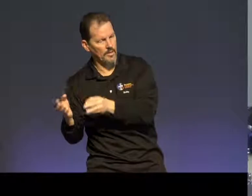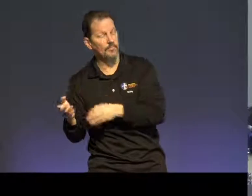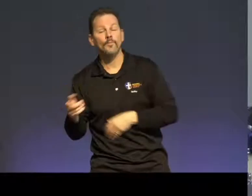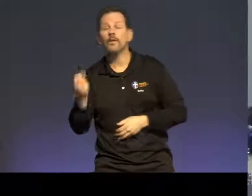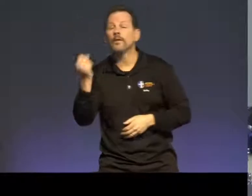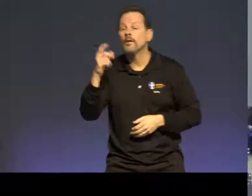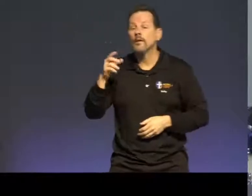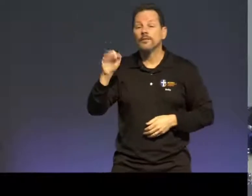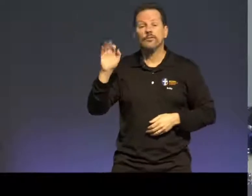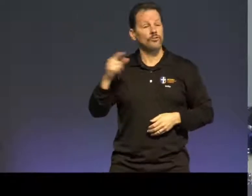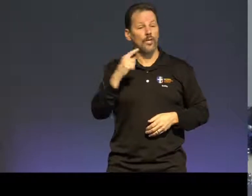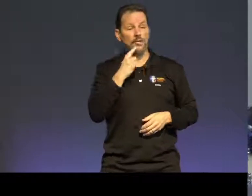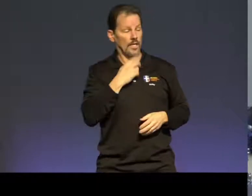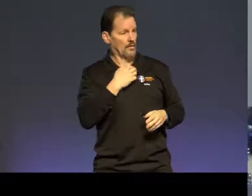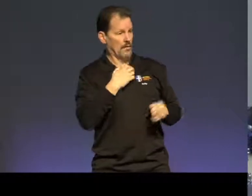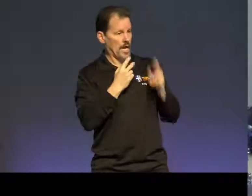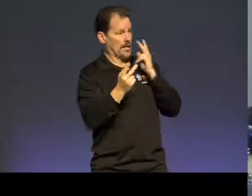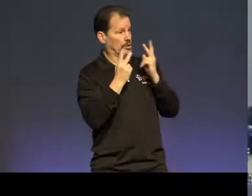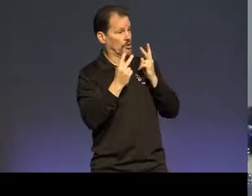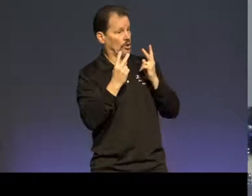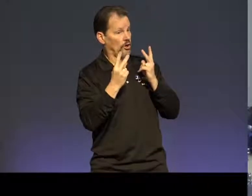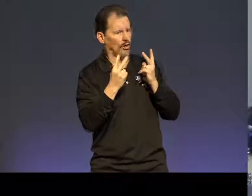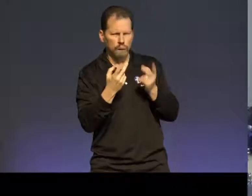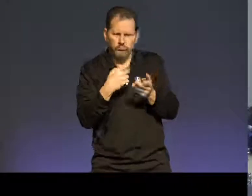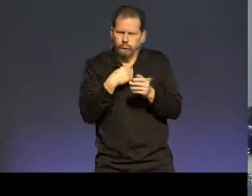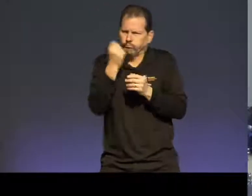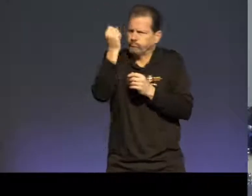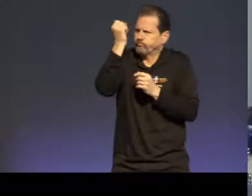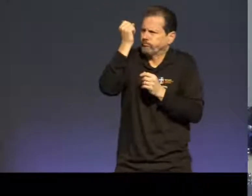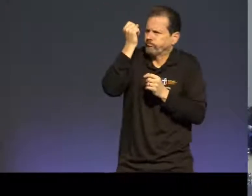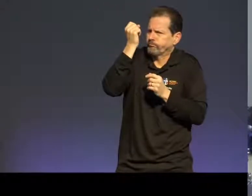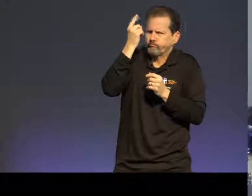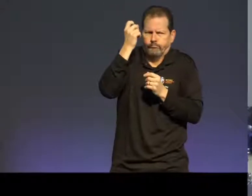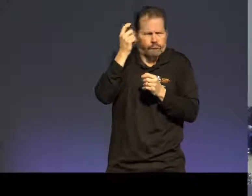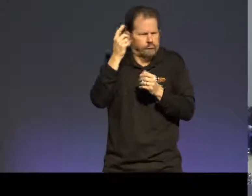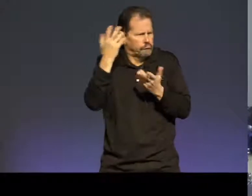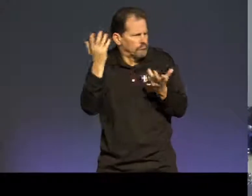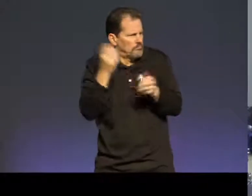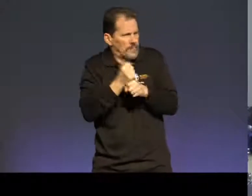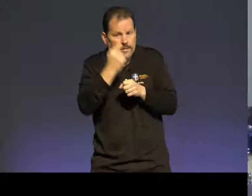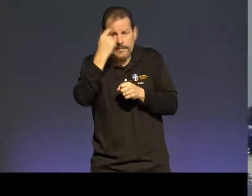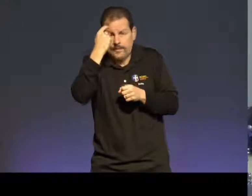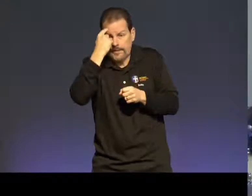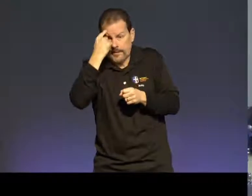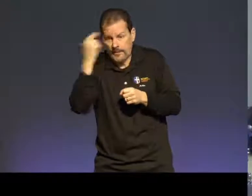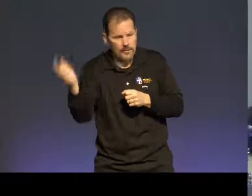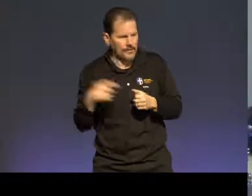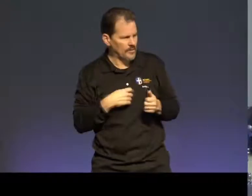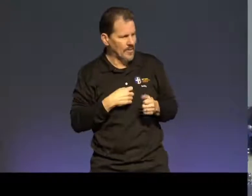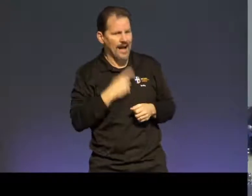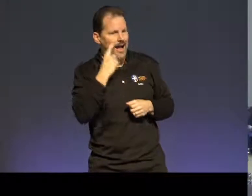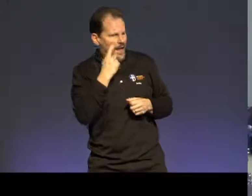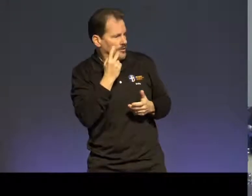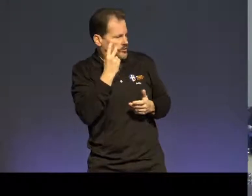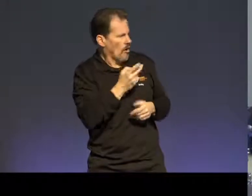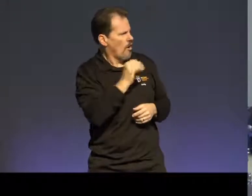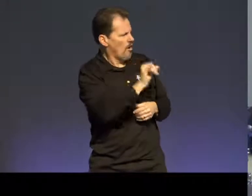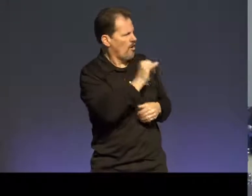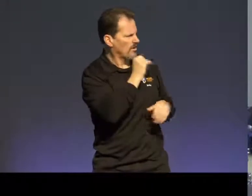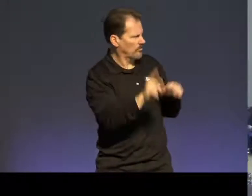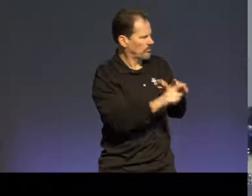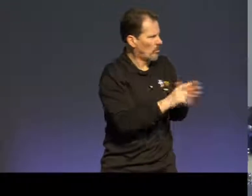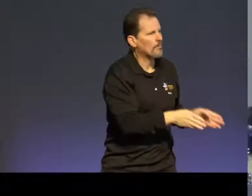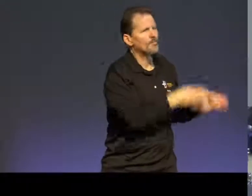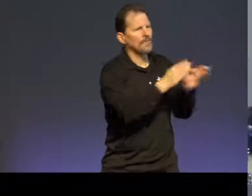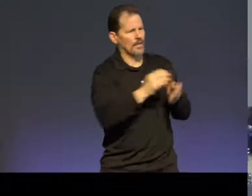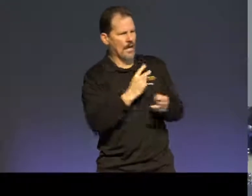this stuff, and it all sounds reasonable." He says, "I see you didn't come when you were supposed to. I see that the army came, and they're going to come against